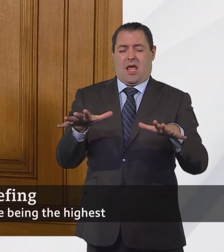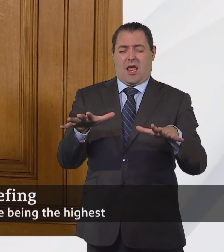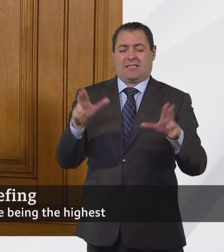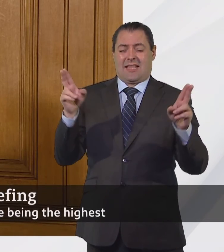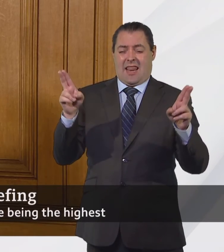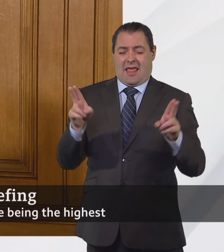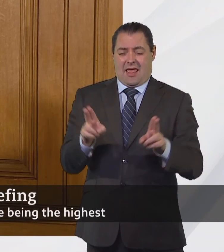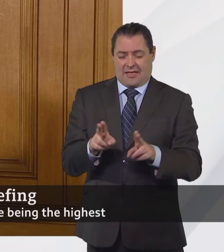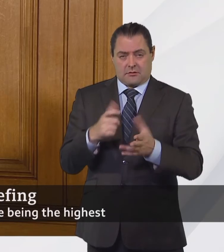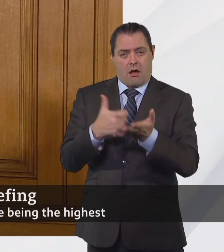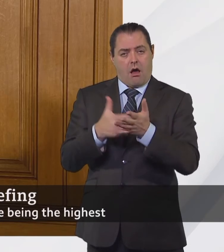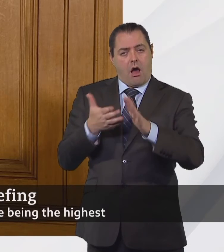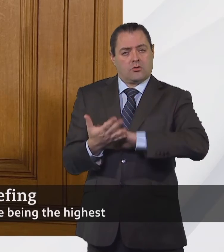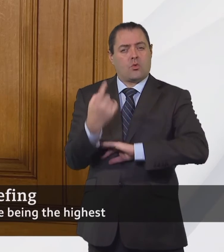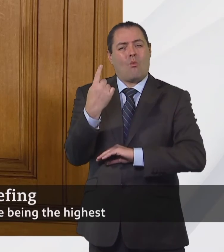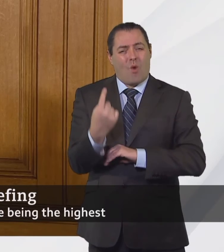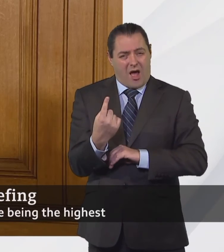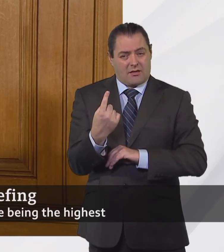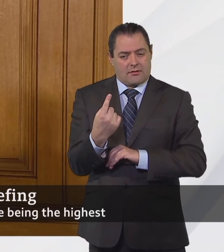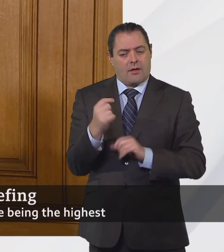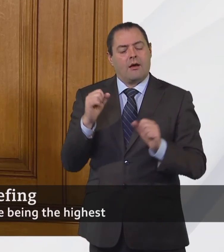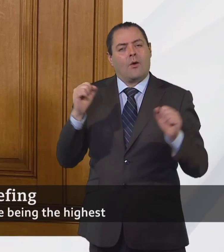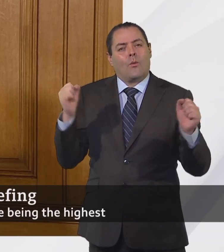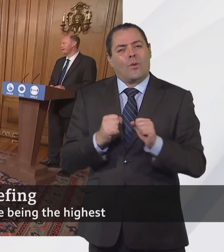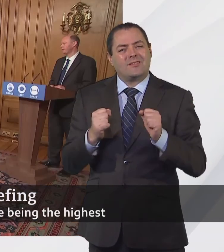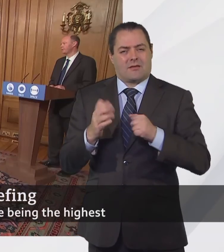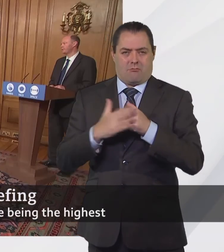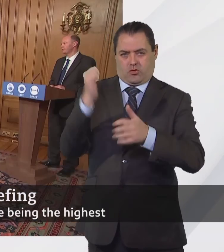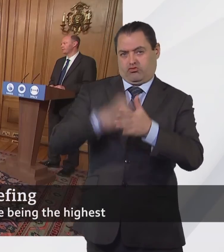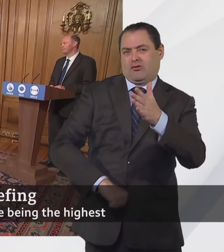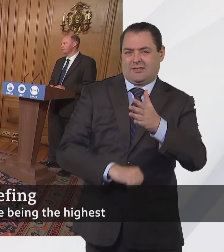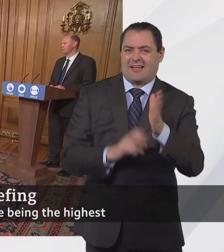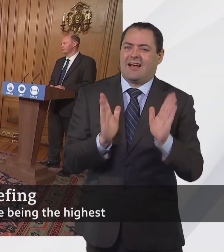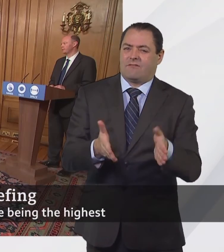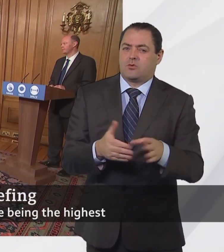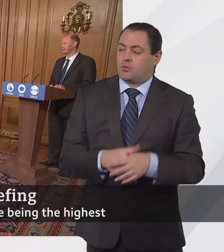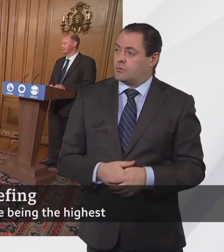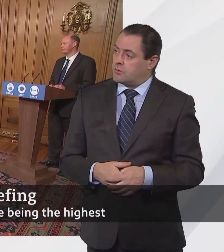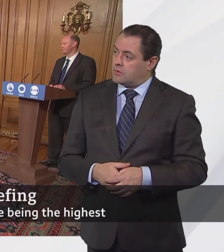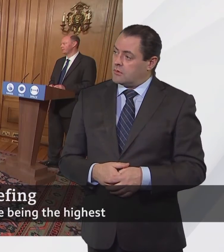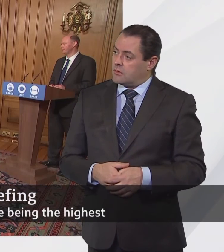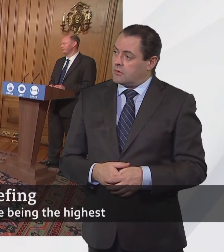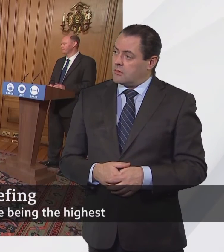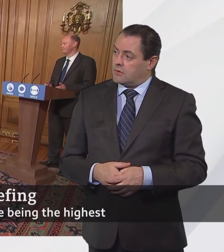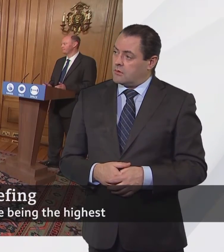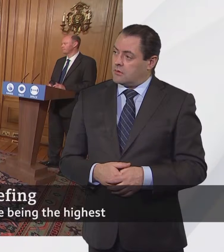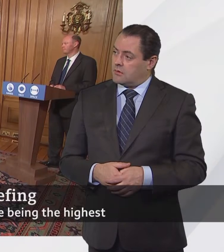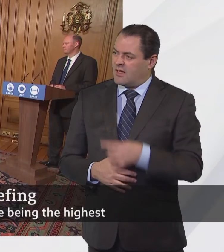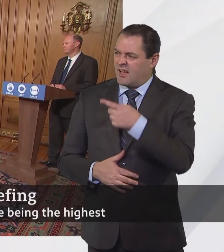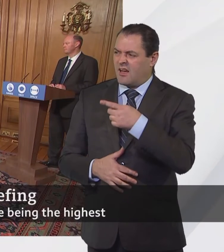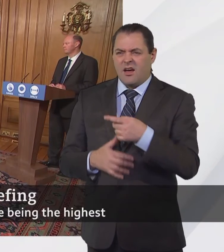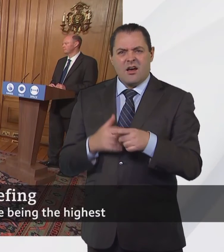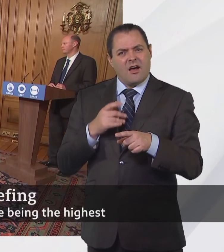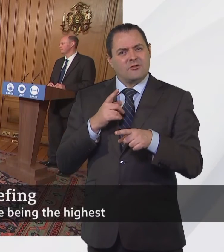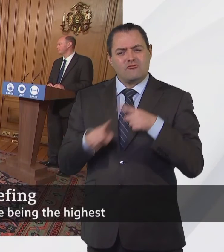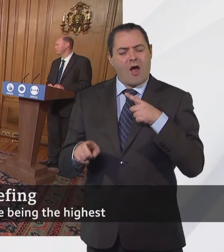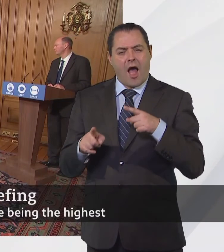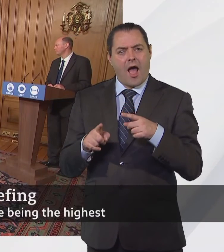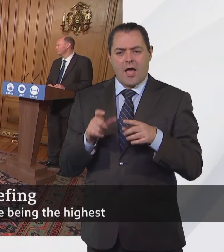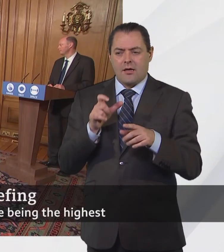that's more difficult, as Chris says, in the winter than it is in the summer. Yeah, Madness is doing the same thing twice and expecting different results.